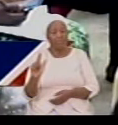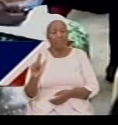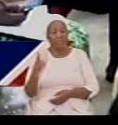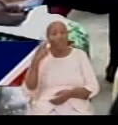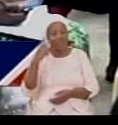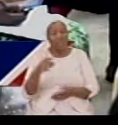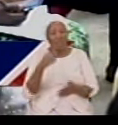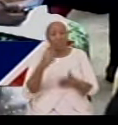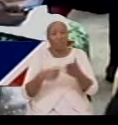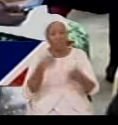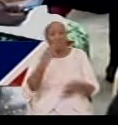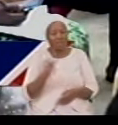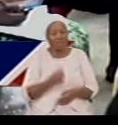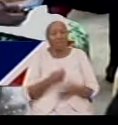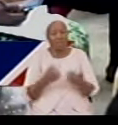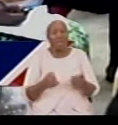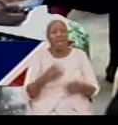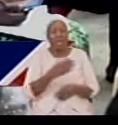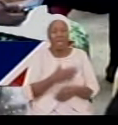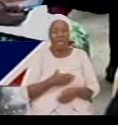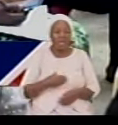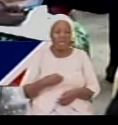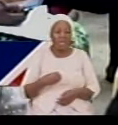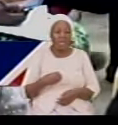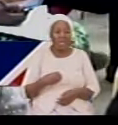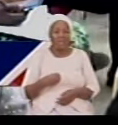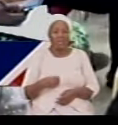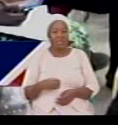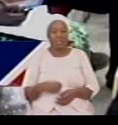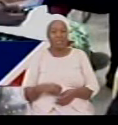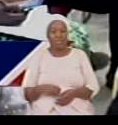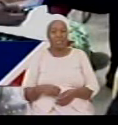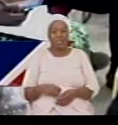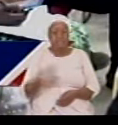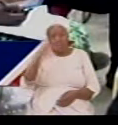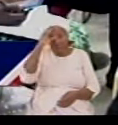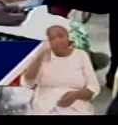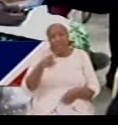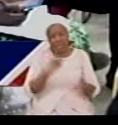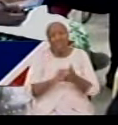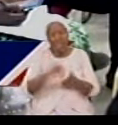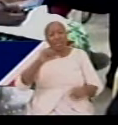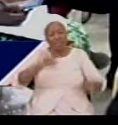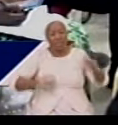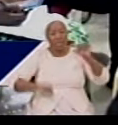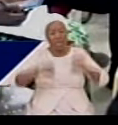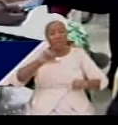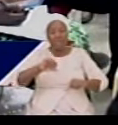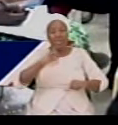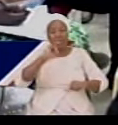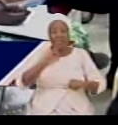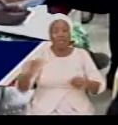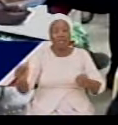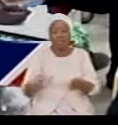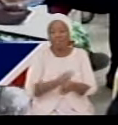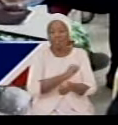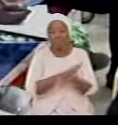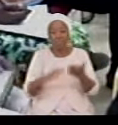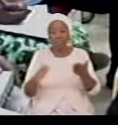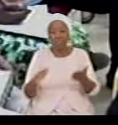says. And he that doubteth is damned if he